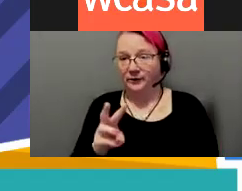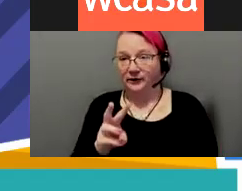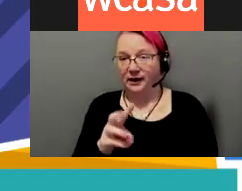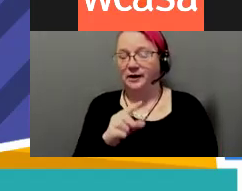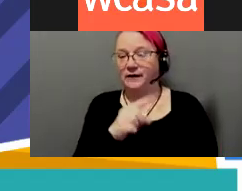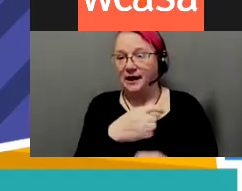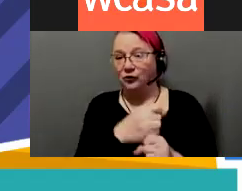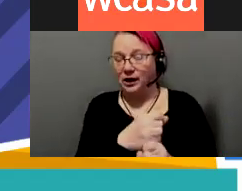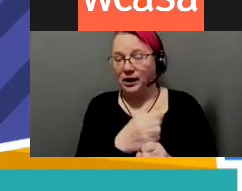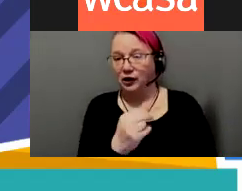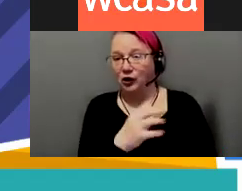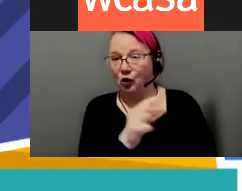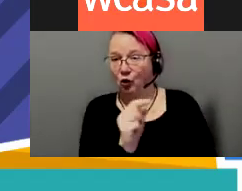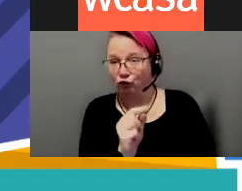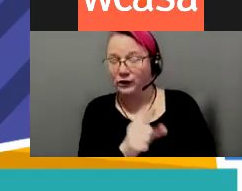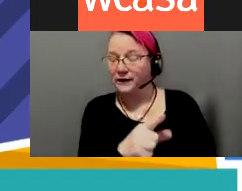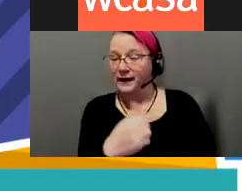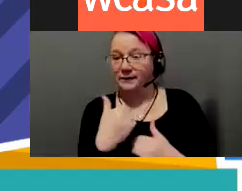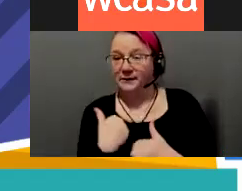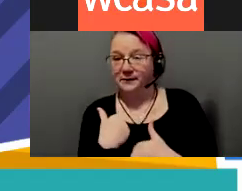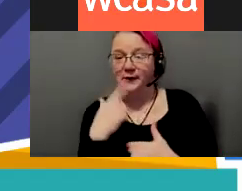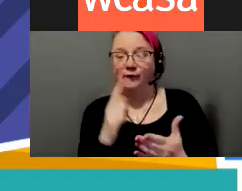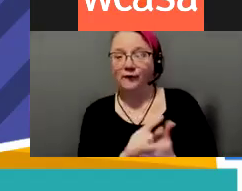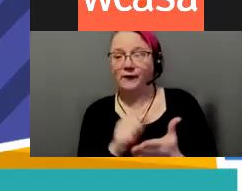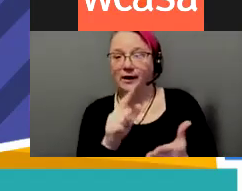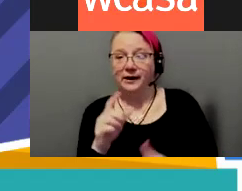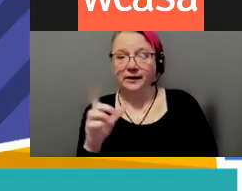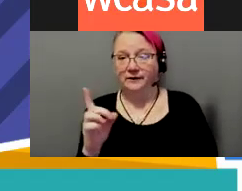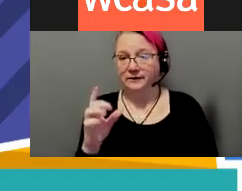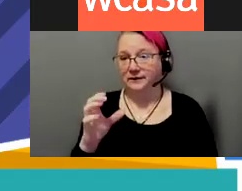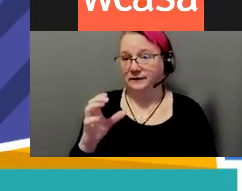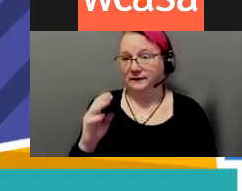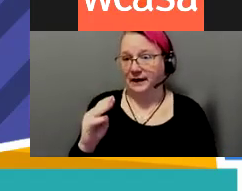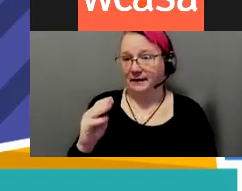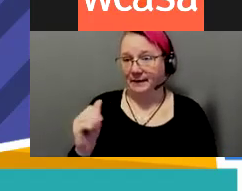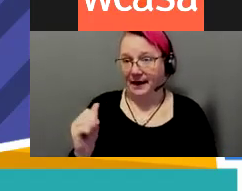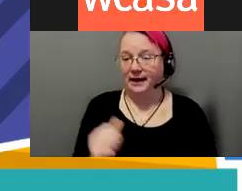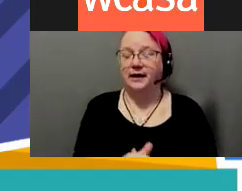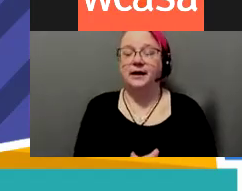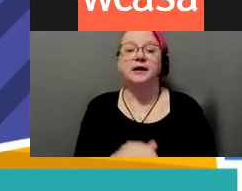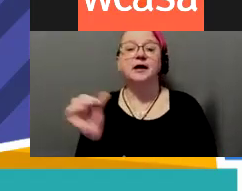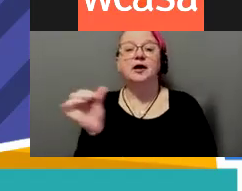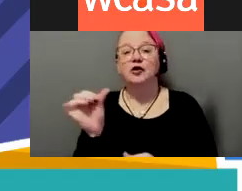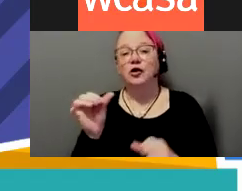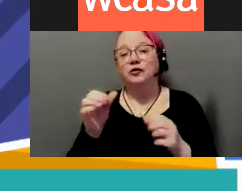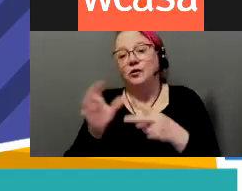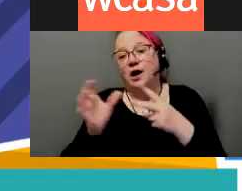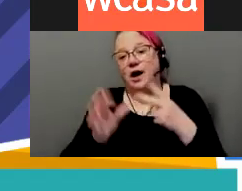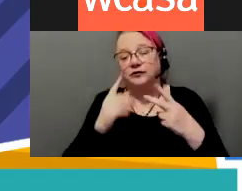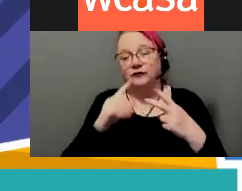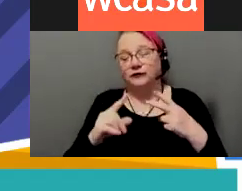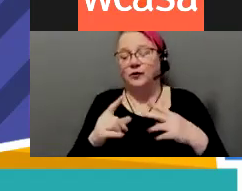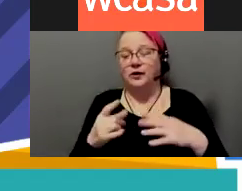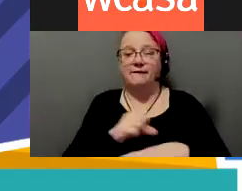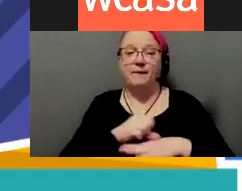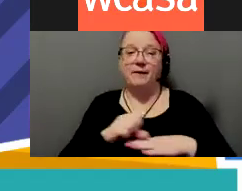host, they can still be held responsible for violating the DCMA. It could also be an option for a platform, or if